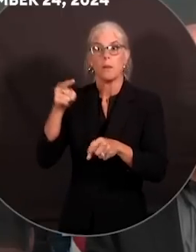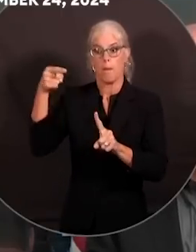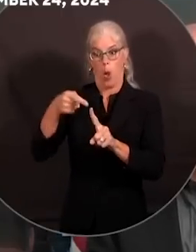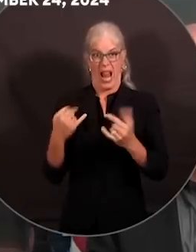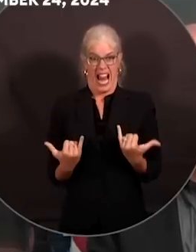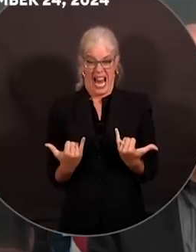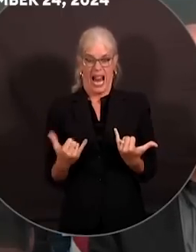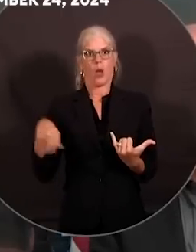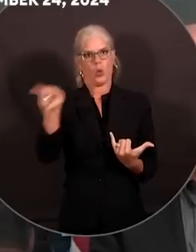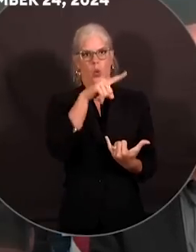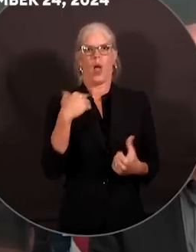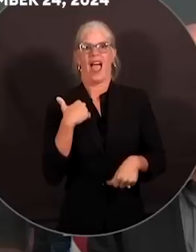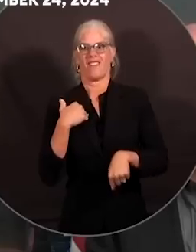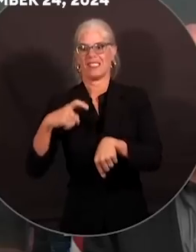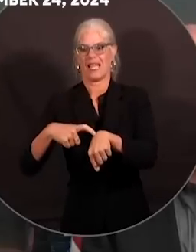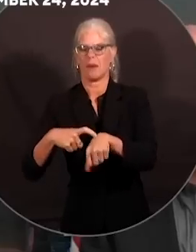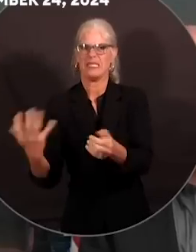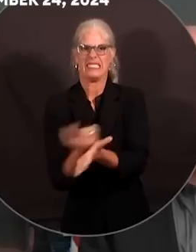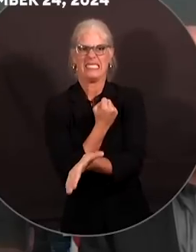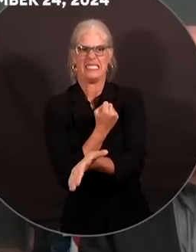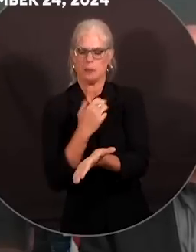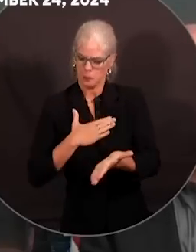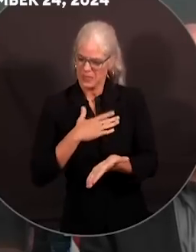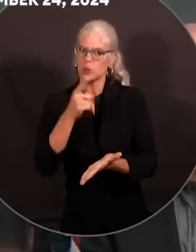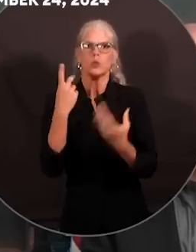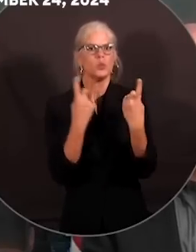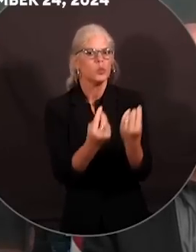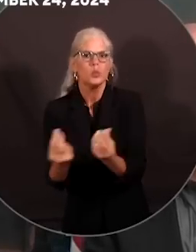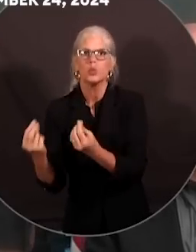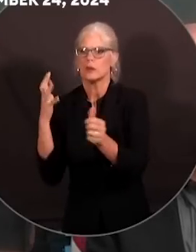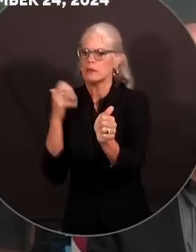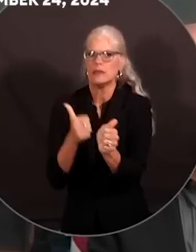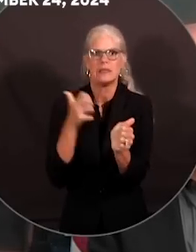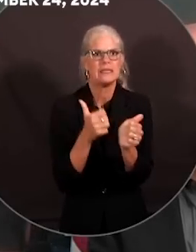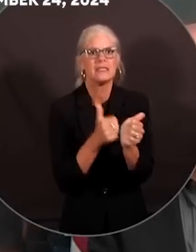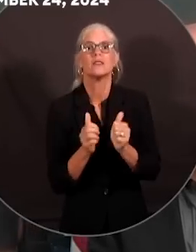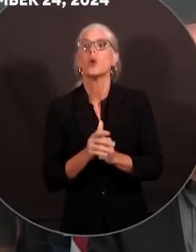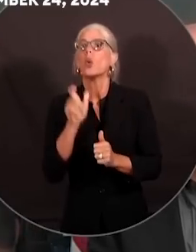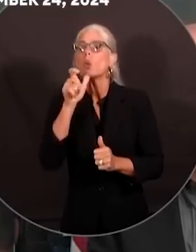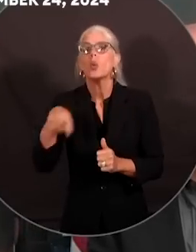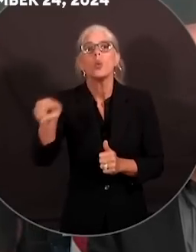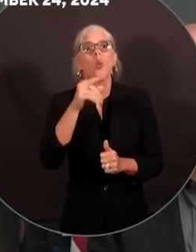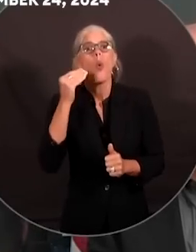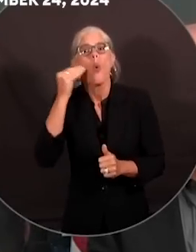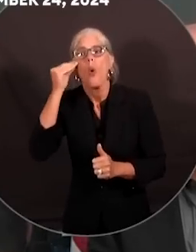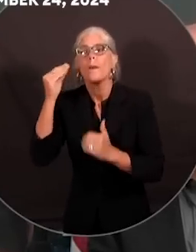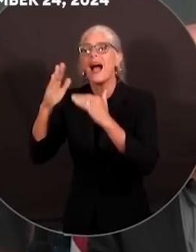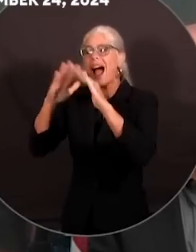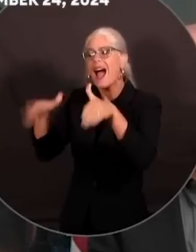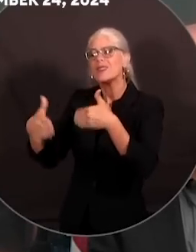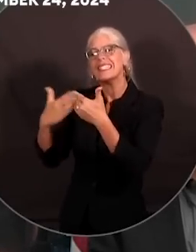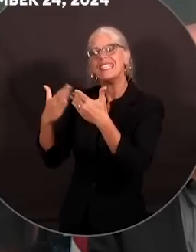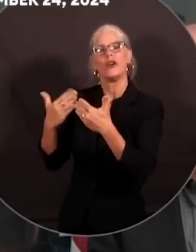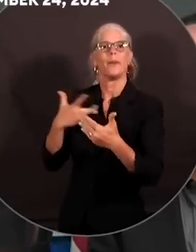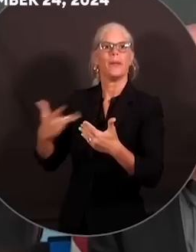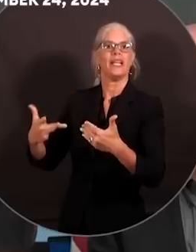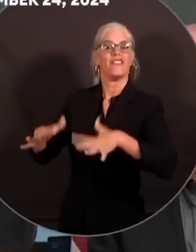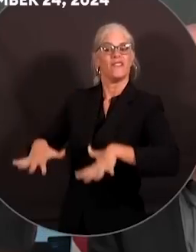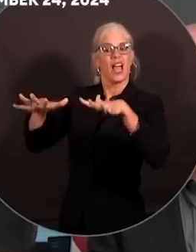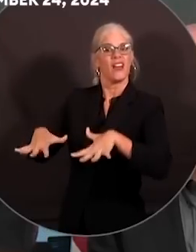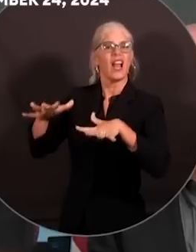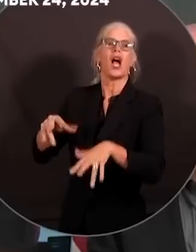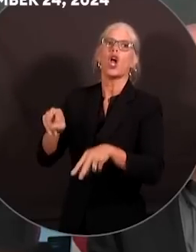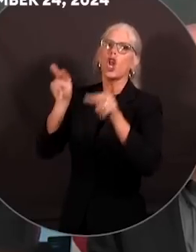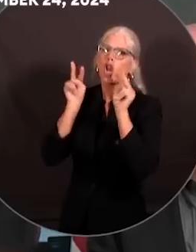time. Low-lying areas, of course, can increase a community's flood risk. Residents should learn if their dwelling is at risk by visiting FEMA's